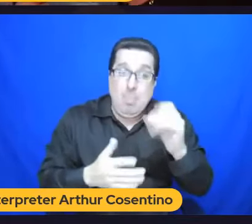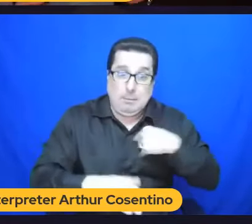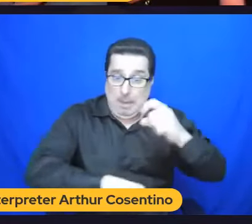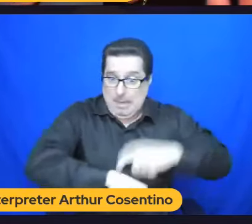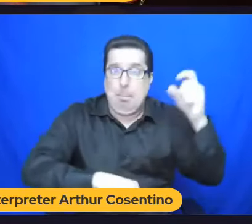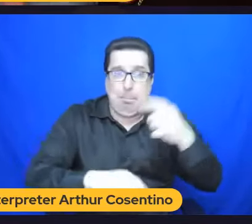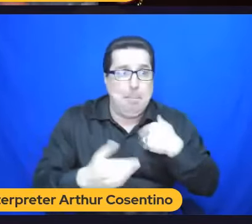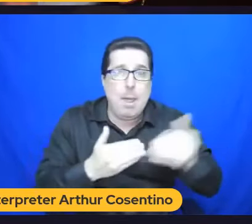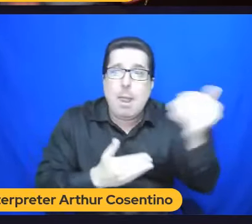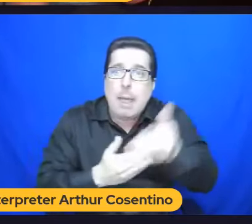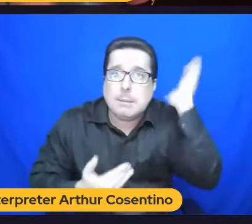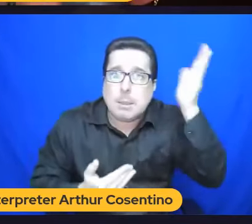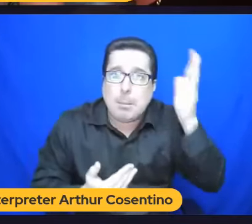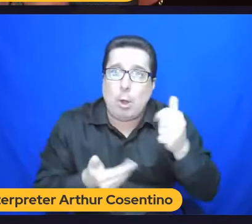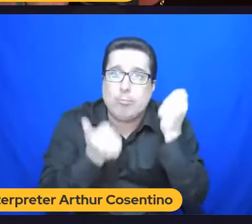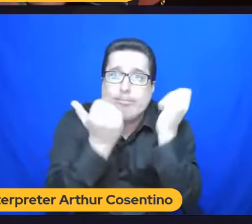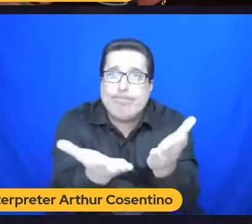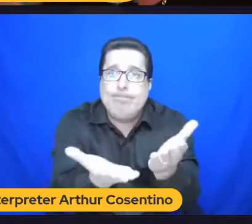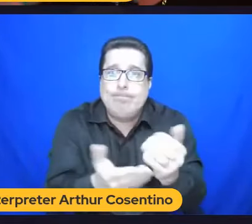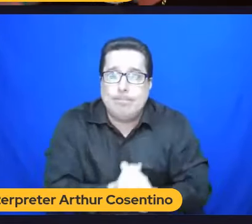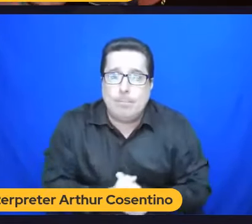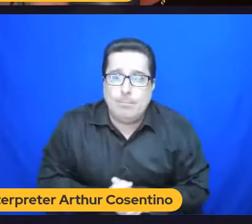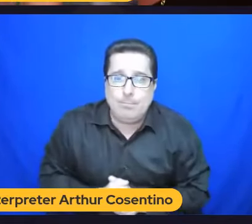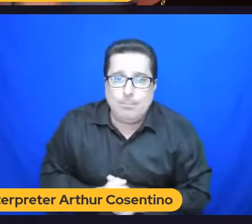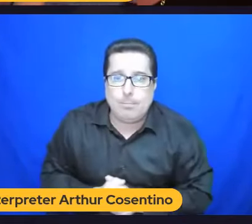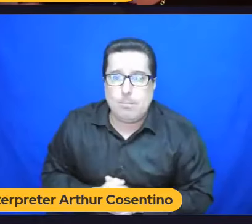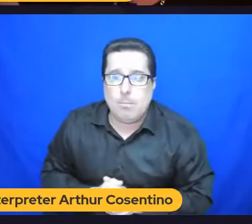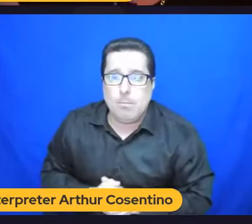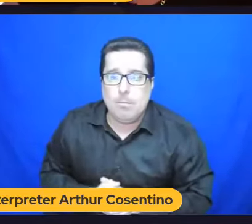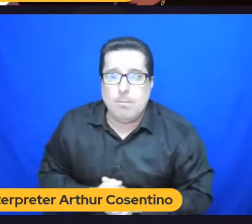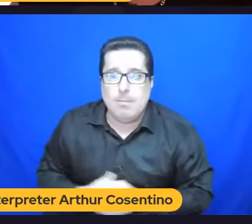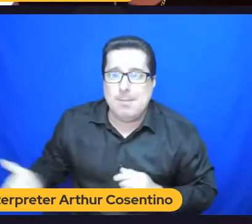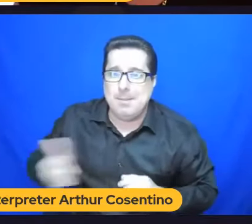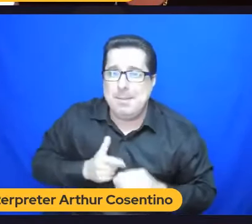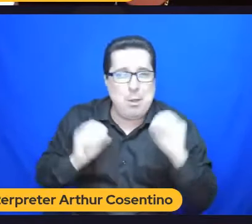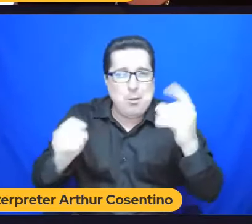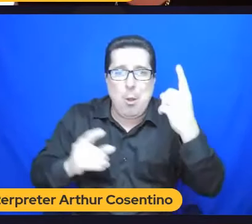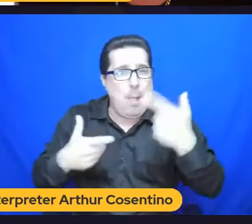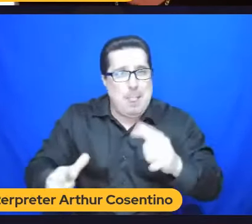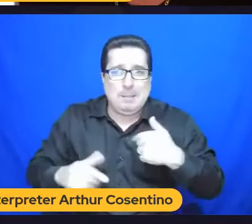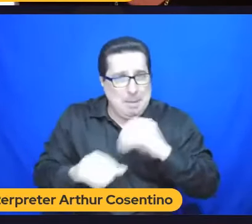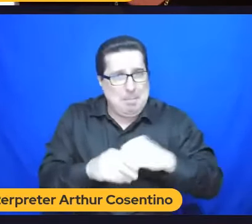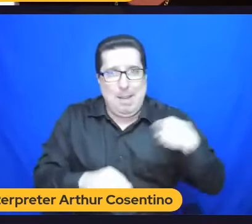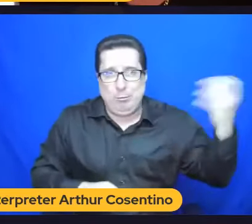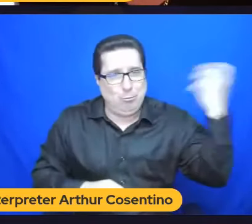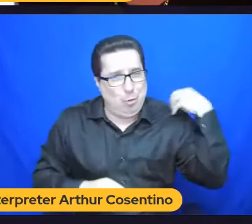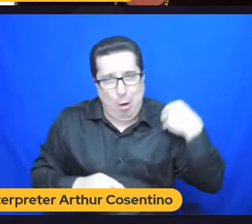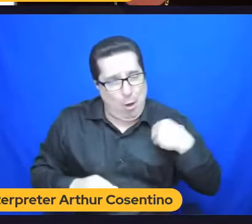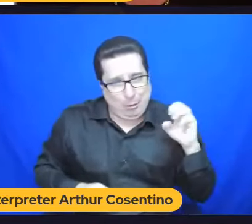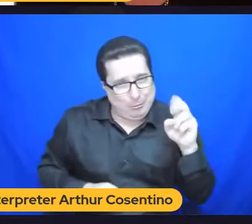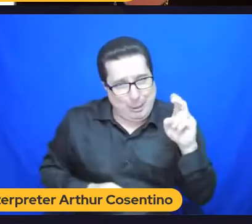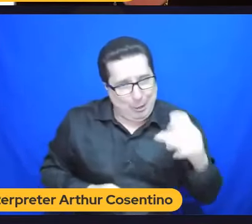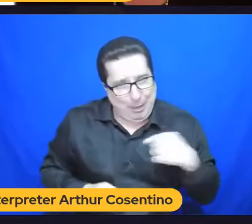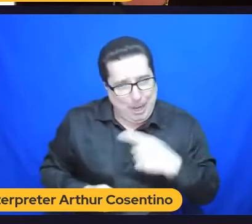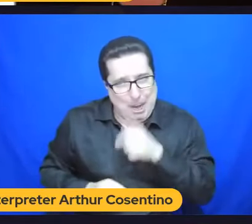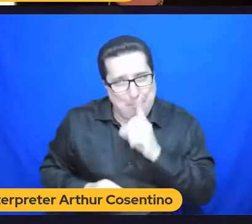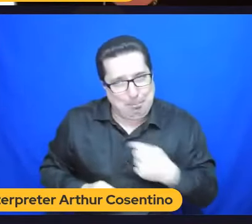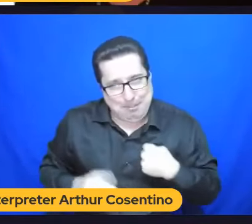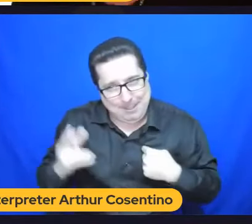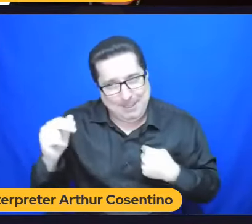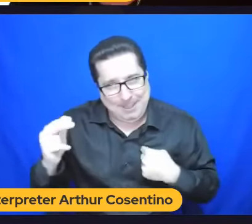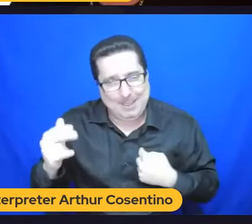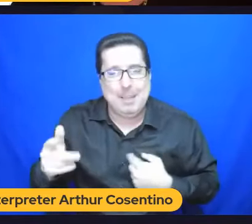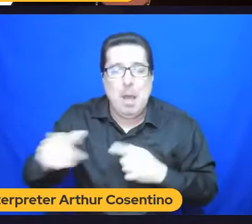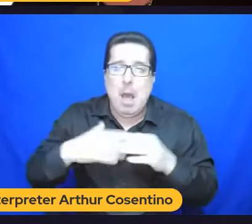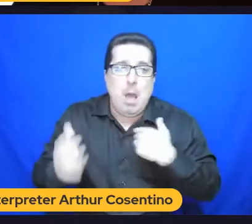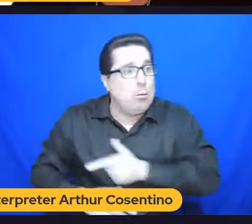speaker up. I know, Eric, you're the one in charge of it, but yeah, nobody lets me be in charge, but I do have buttons I can push. So, all right, Thorsten, I'm going to